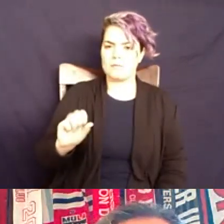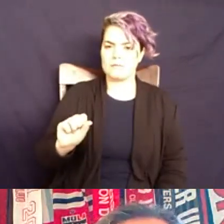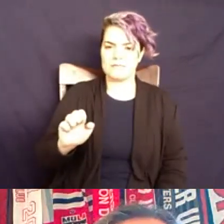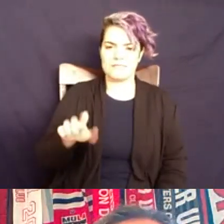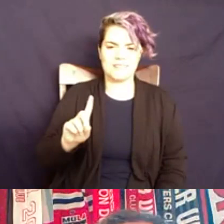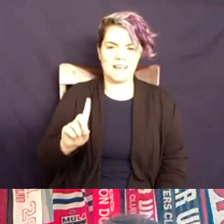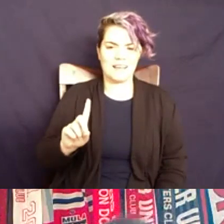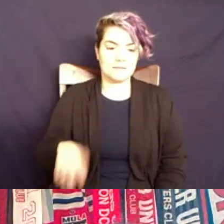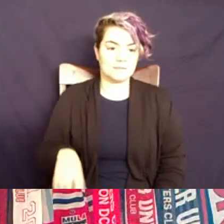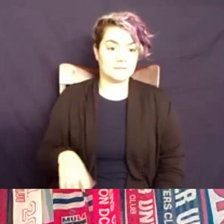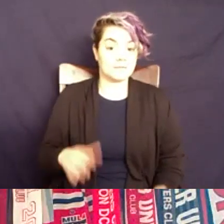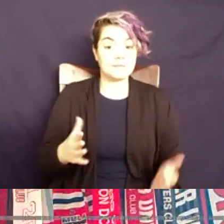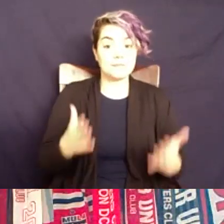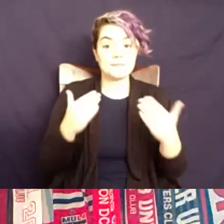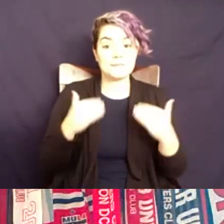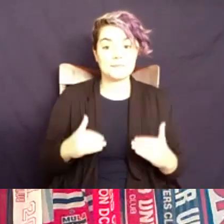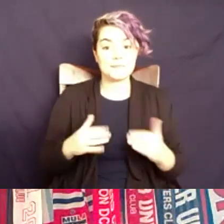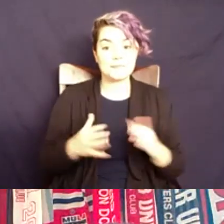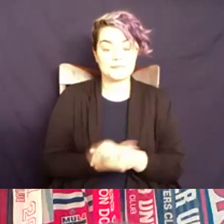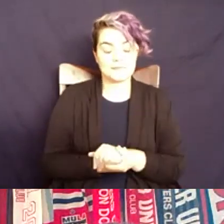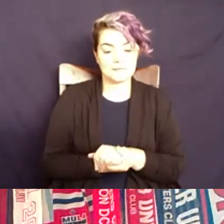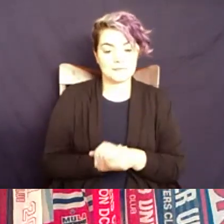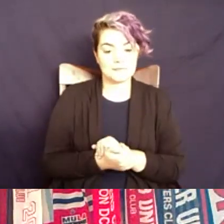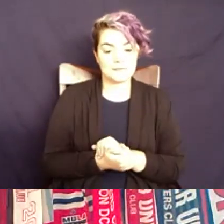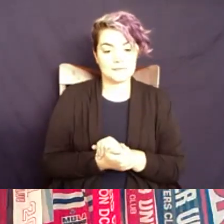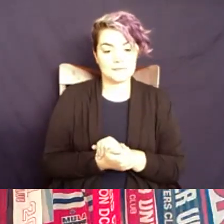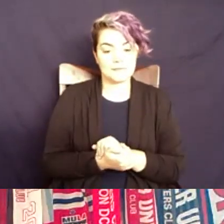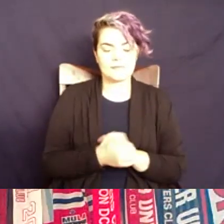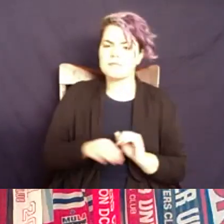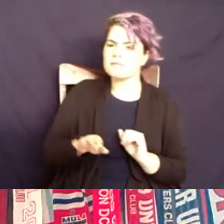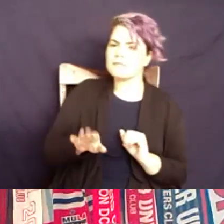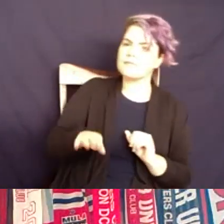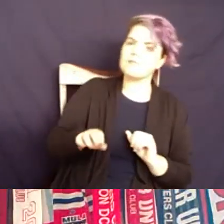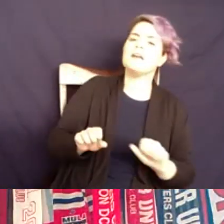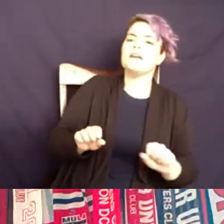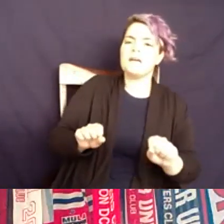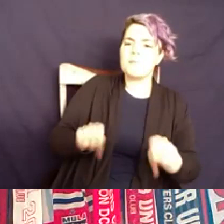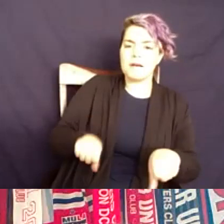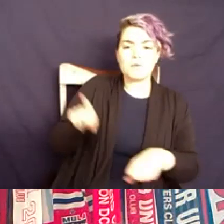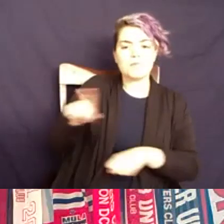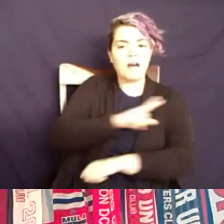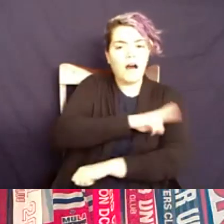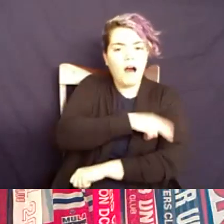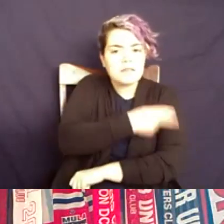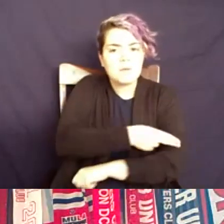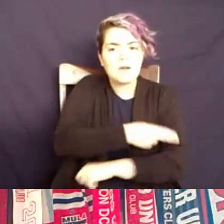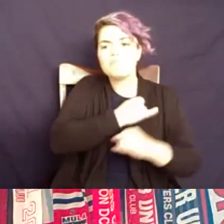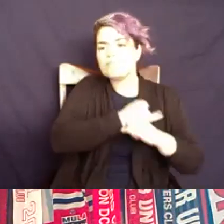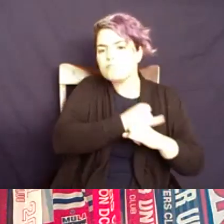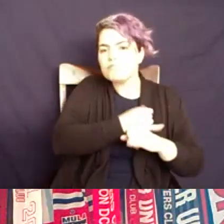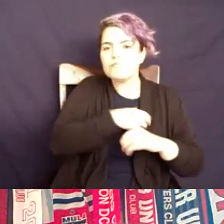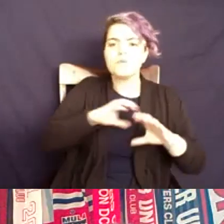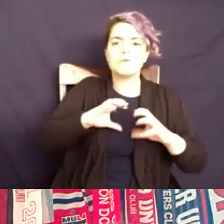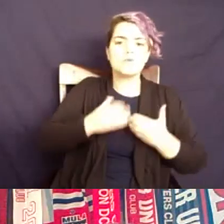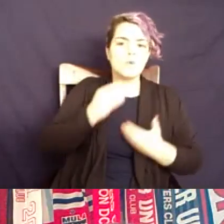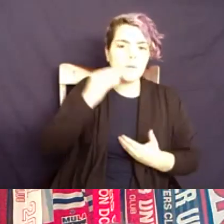Kathy. The next question, is it possible that hospitals, psychiatric facilities, institutions, group homes, and prisons could